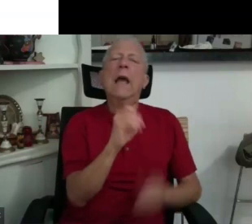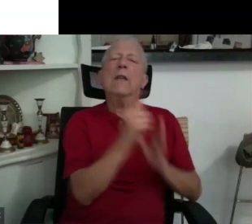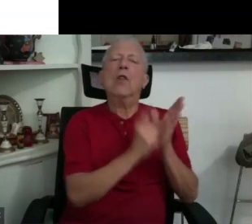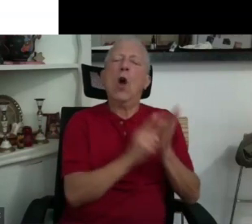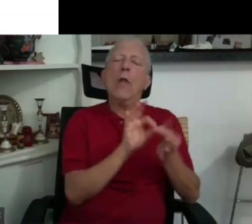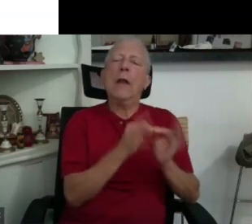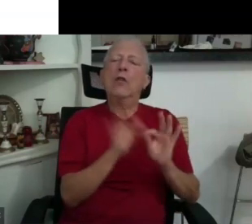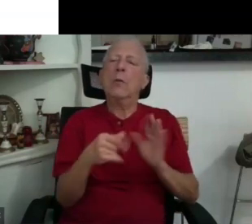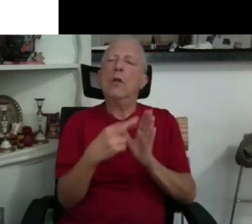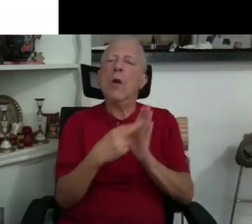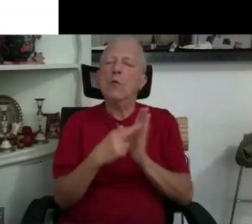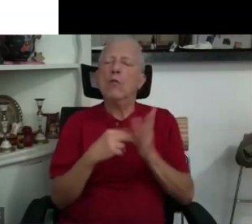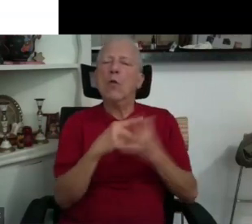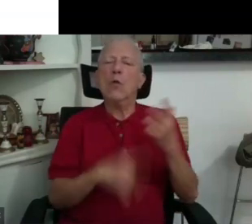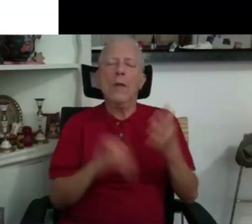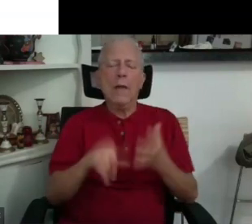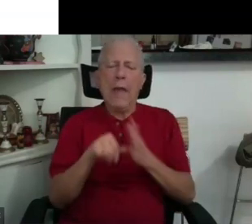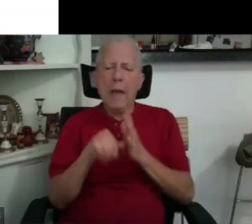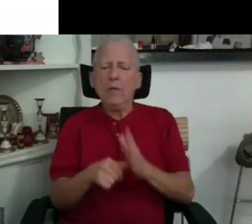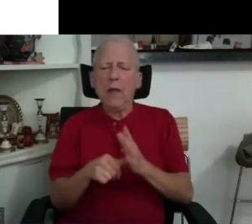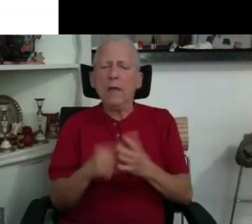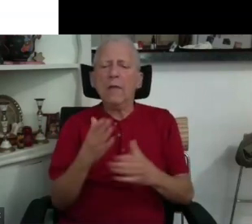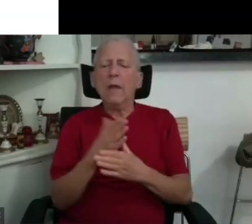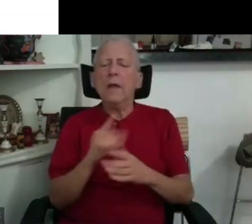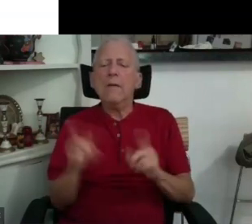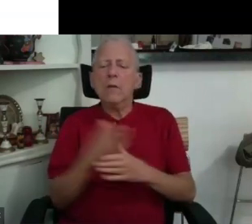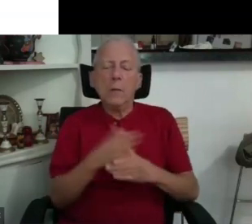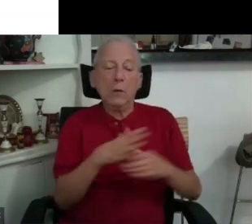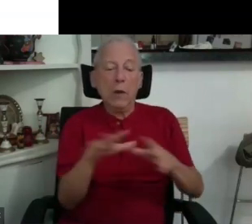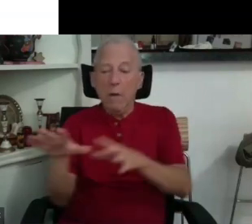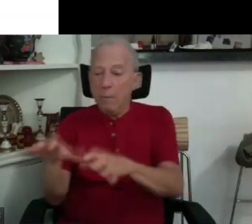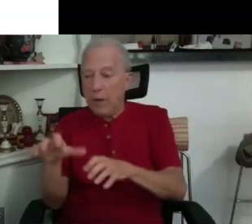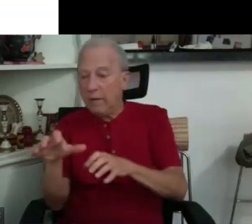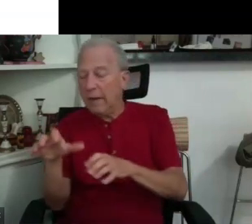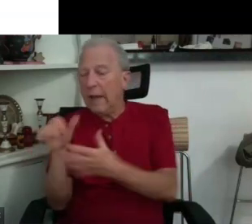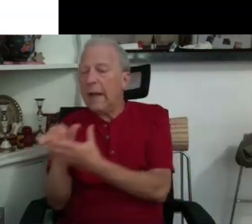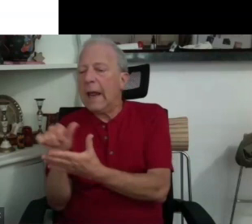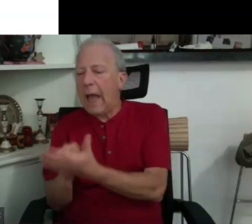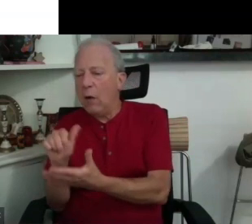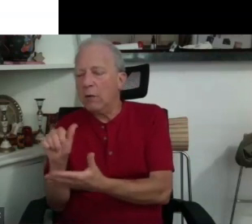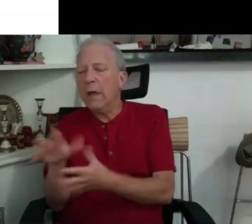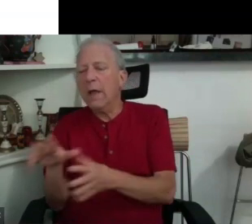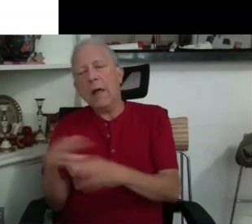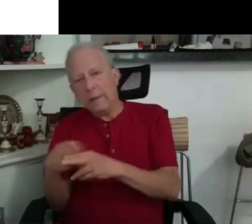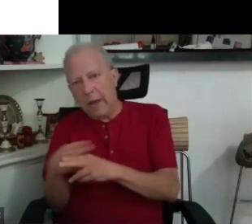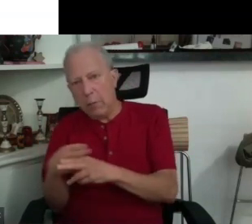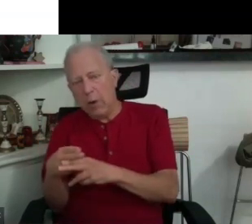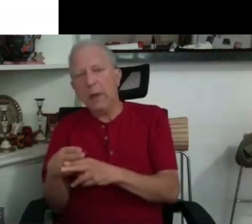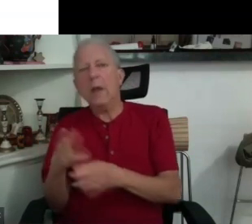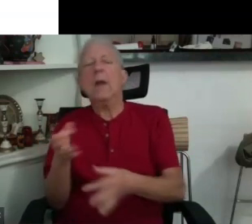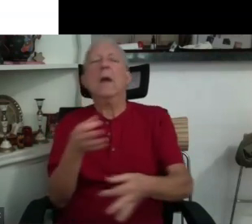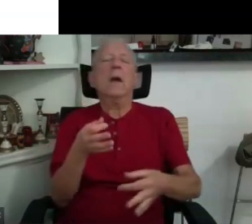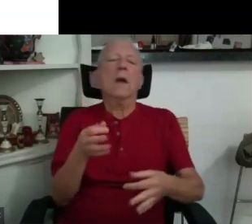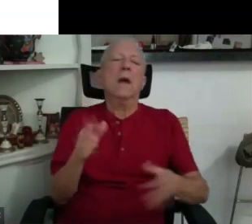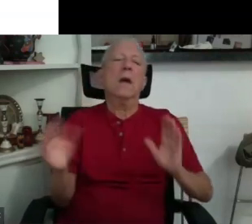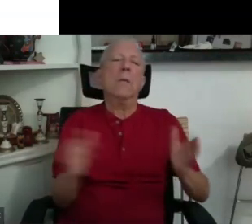which emphasize a distinction between freezing of accounts, which is temporary, rather than confiscation of